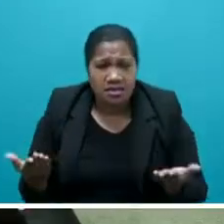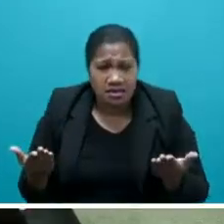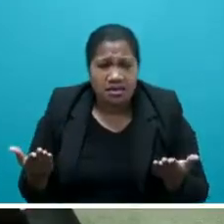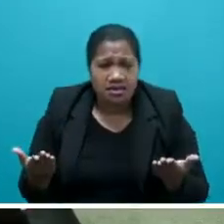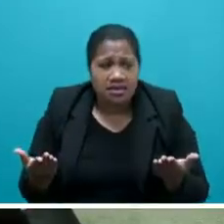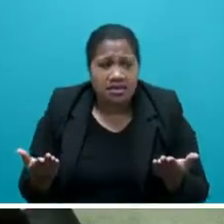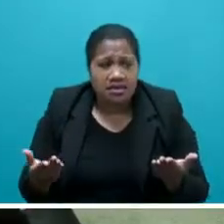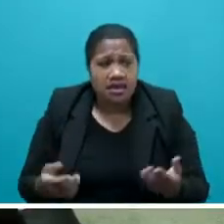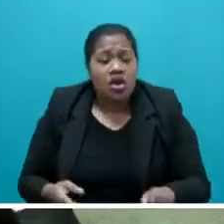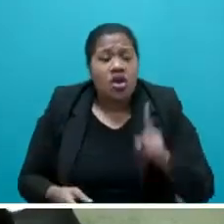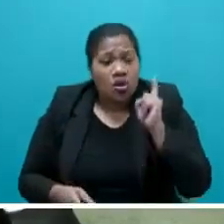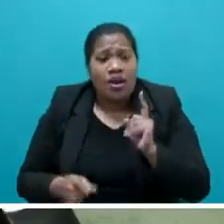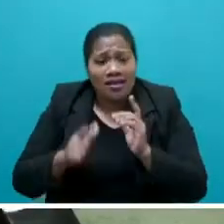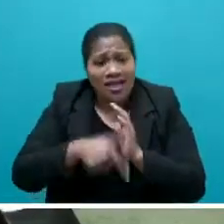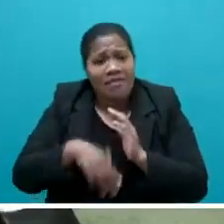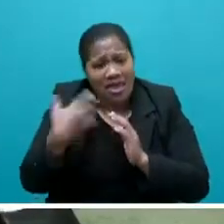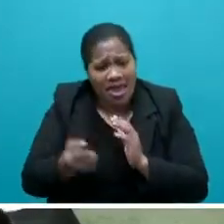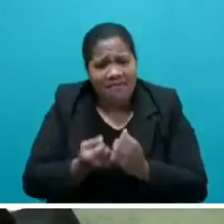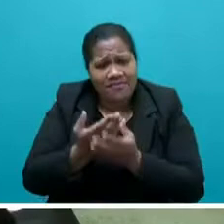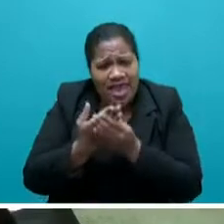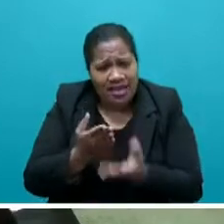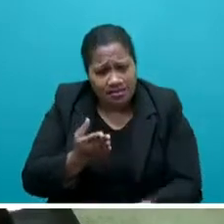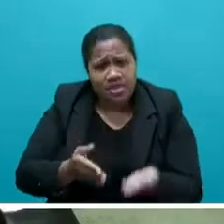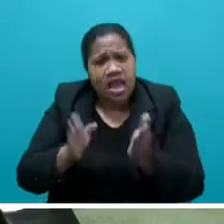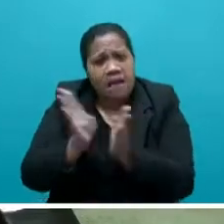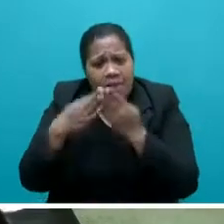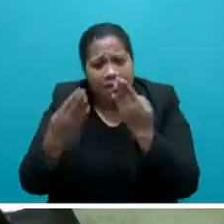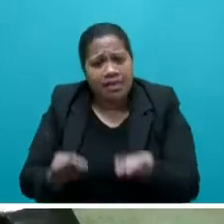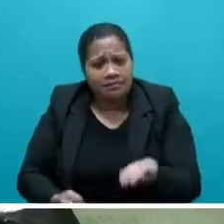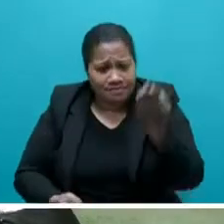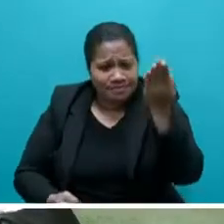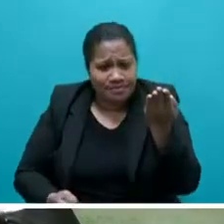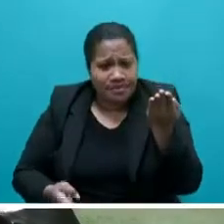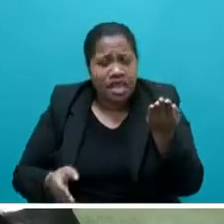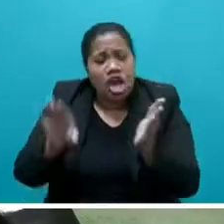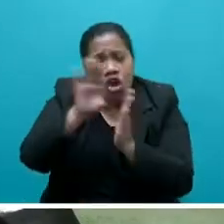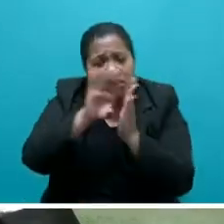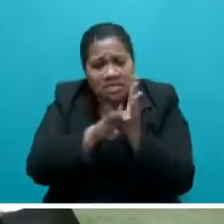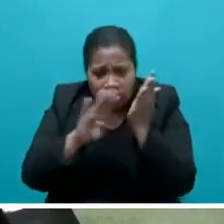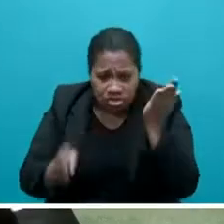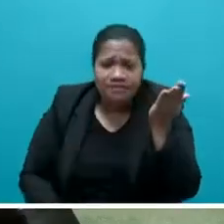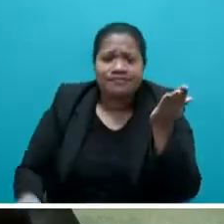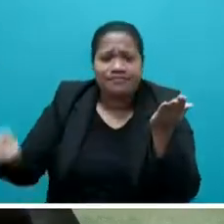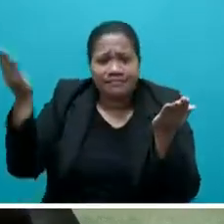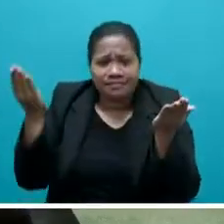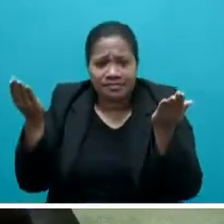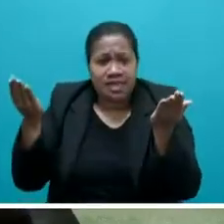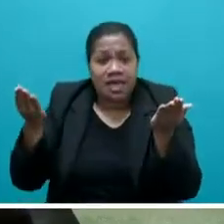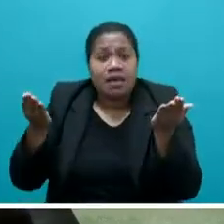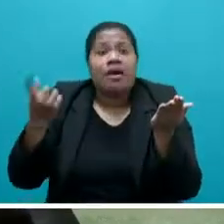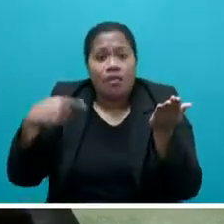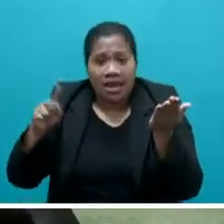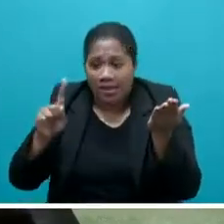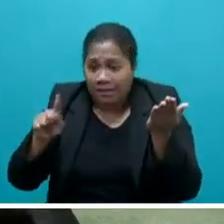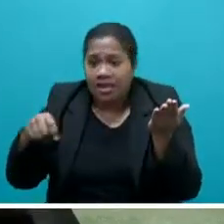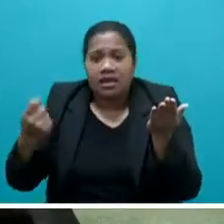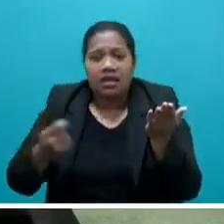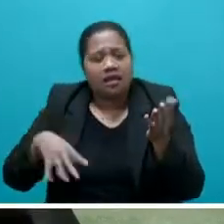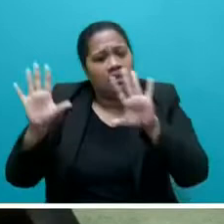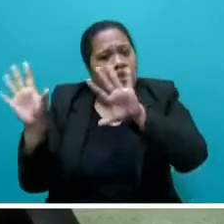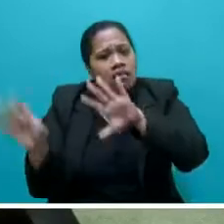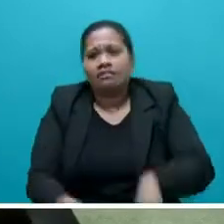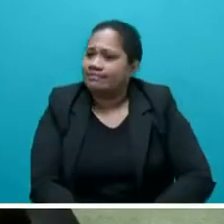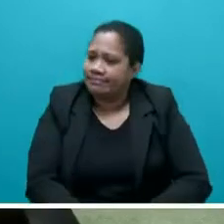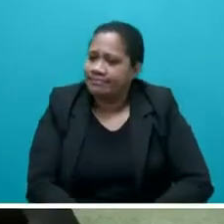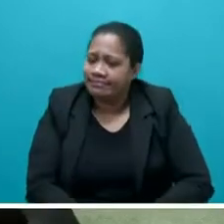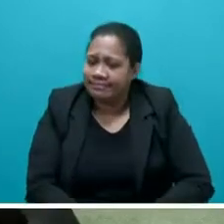hand hold the Bible and swear to uphold the Constitution, but the next minute berate the Constitution, Mr. Speaker, sir? If